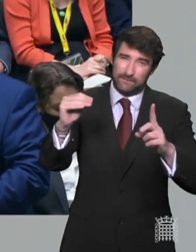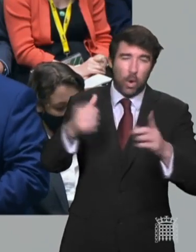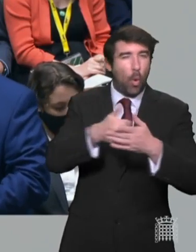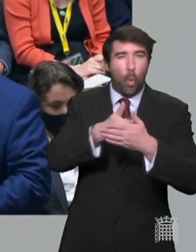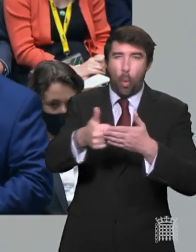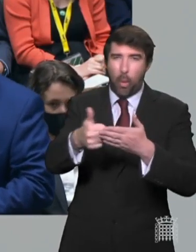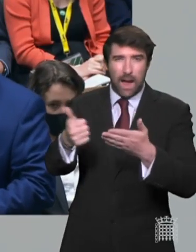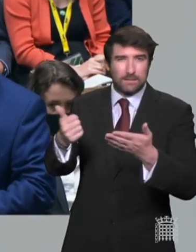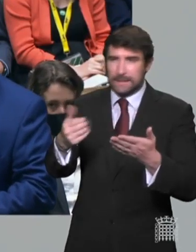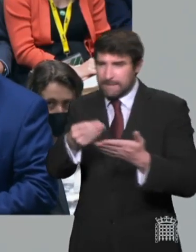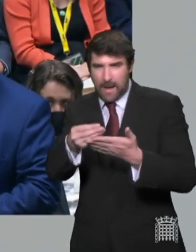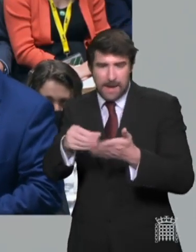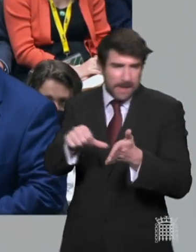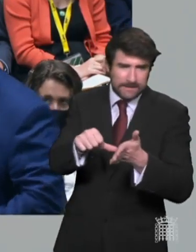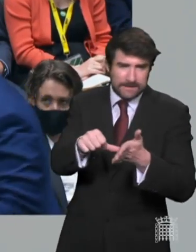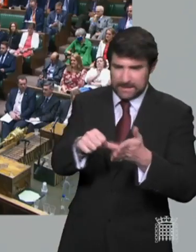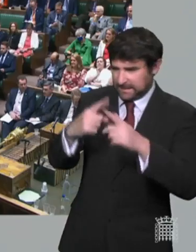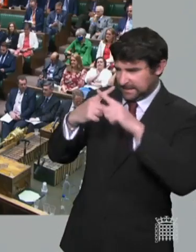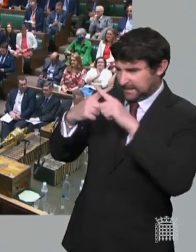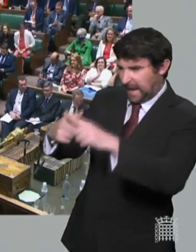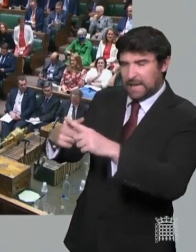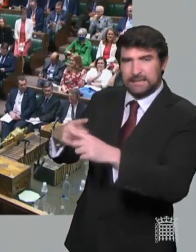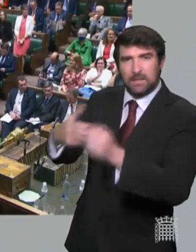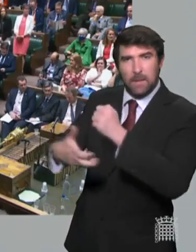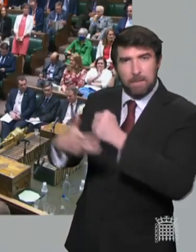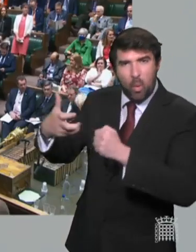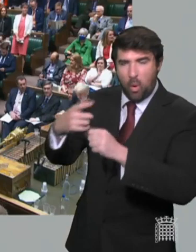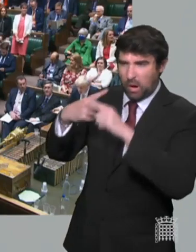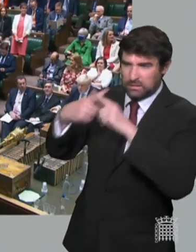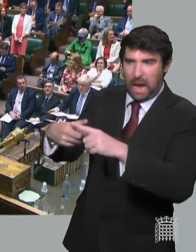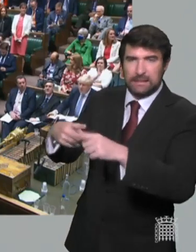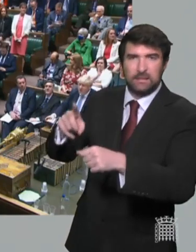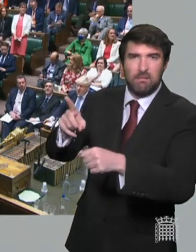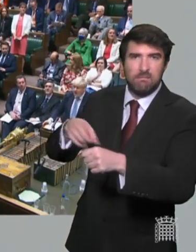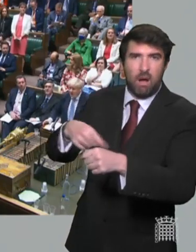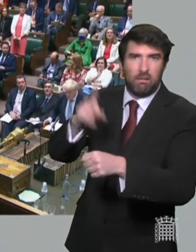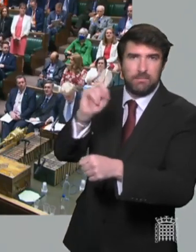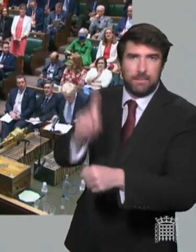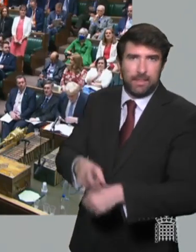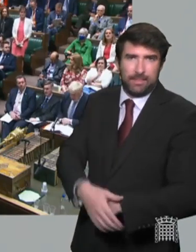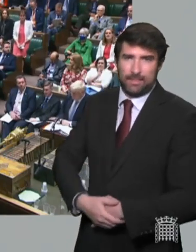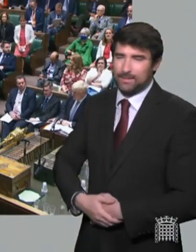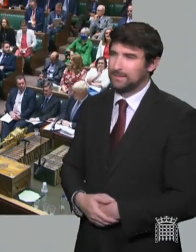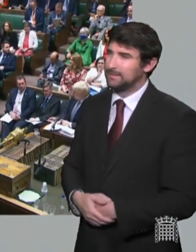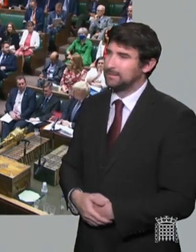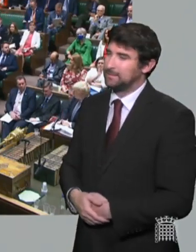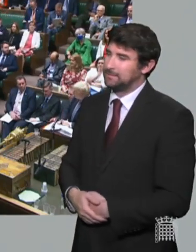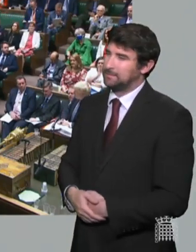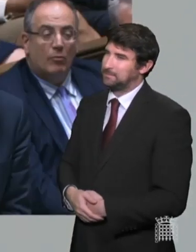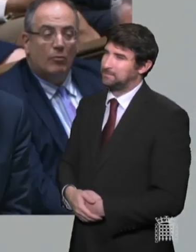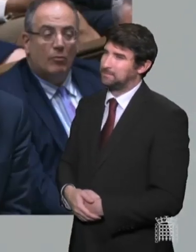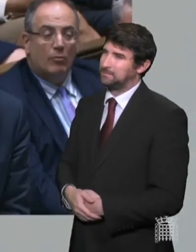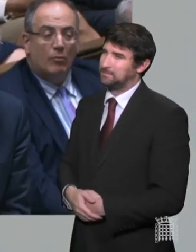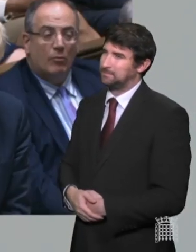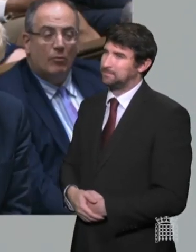books on the backs of the poor and the young? Mr. Speaker, the right honourable gentleman says there was no